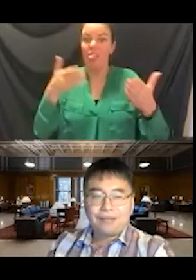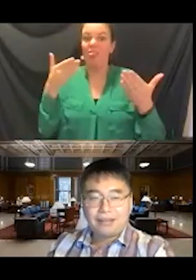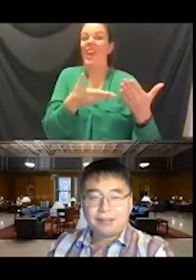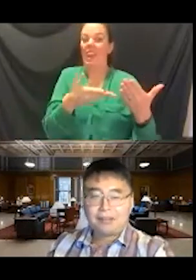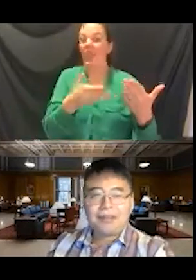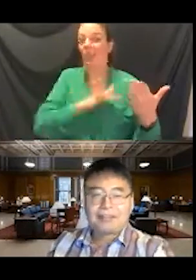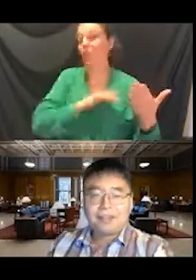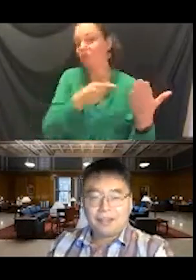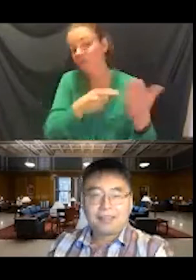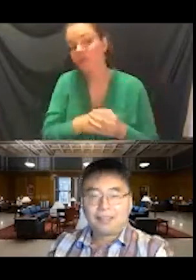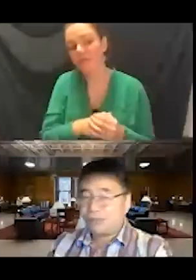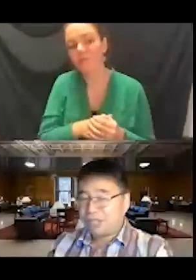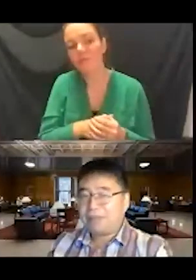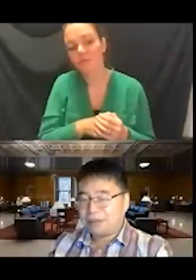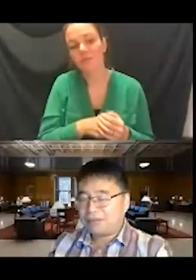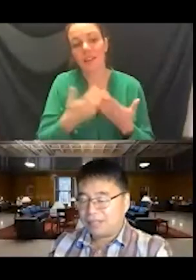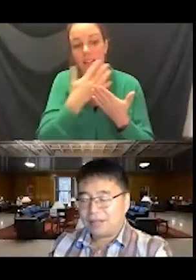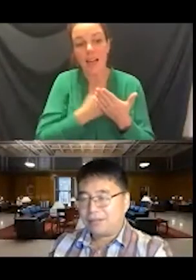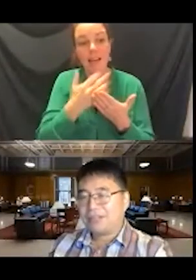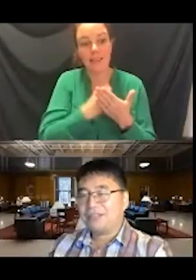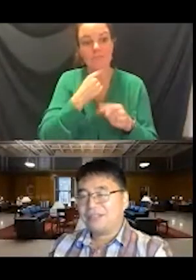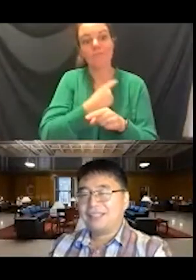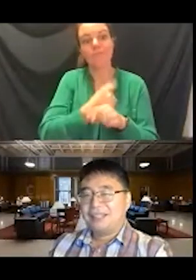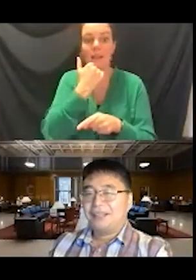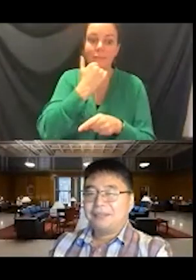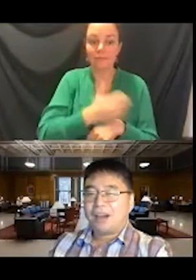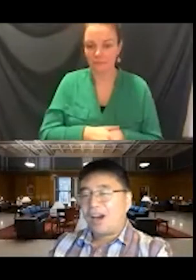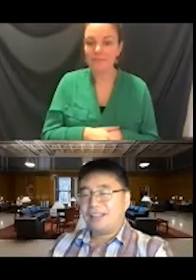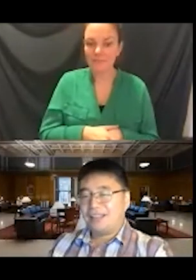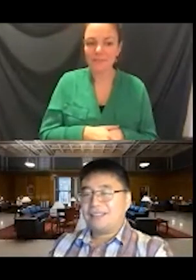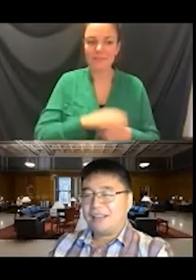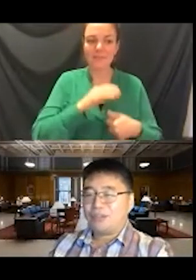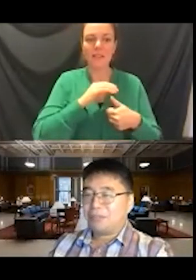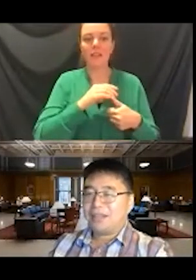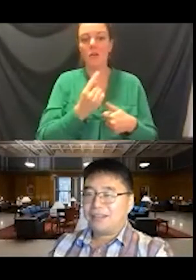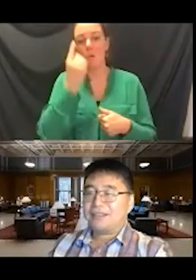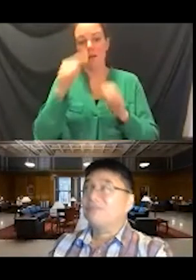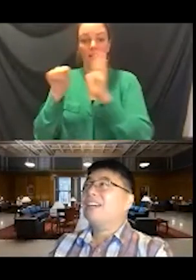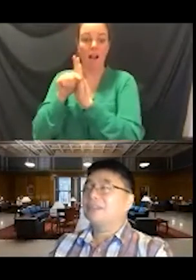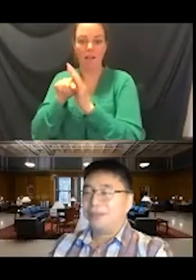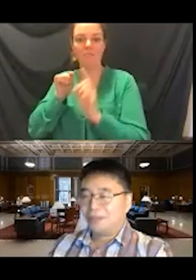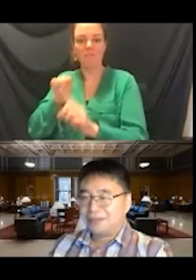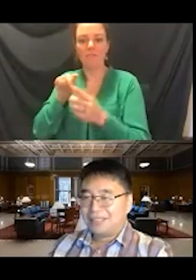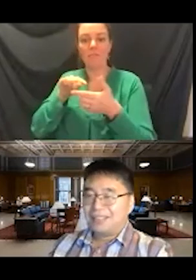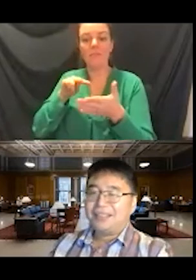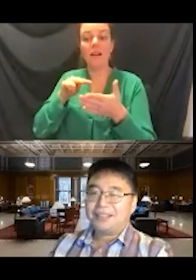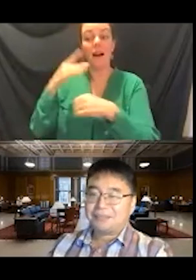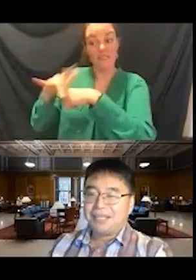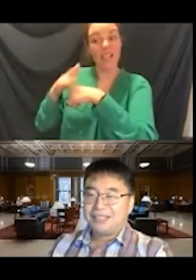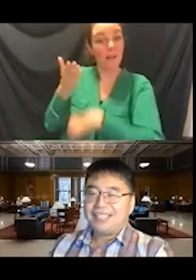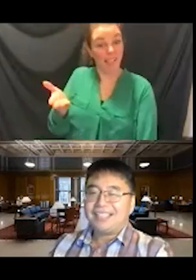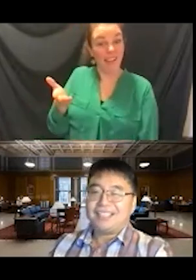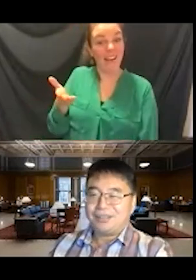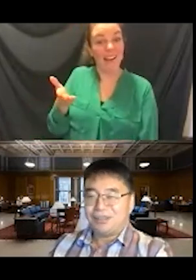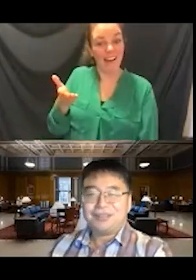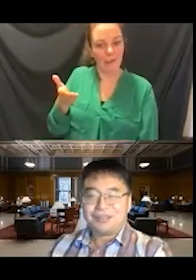already available and is collected as a routine part of clinical operations. The con is that just because it's available, it doesn't mean